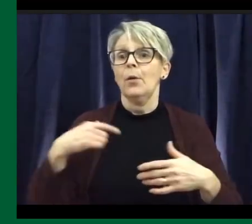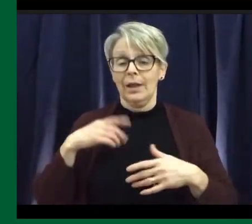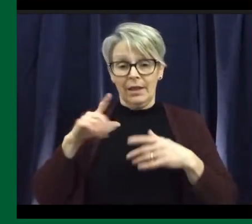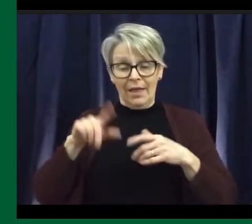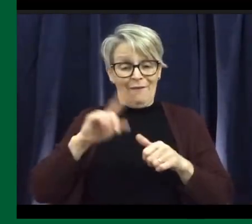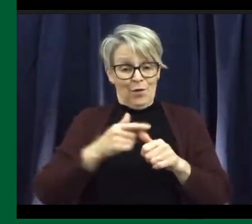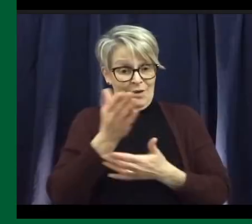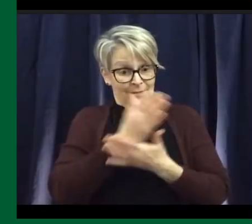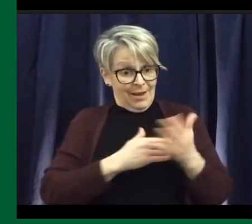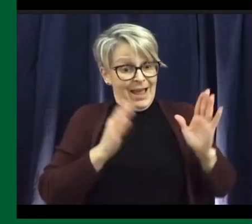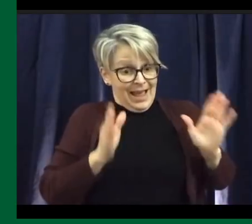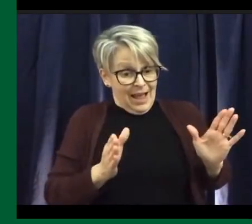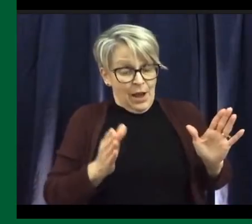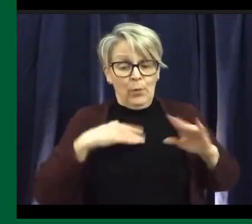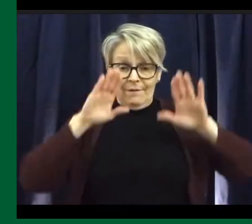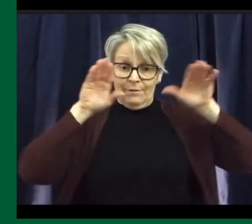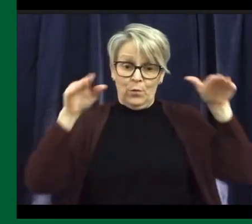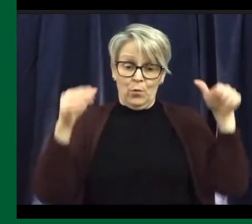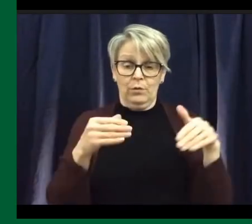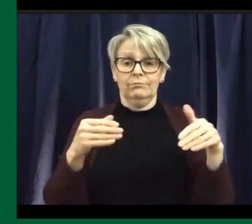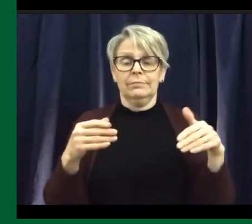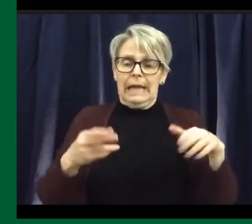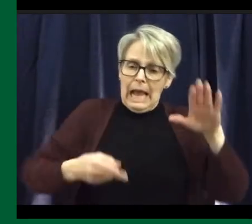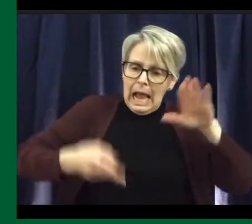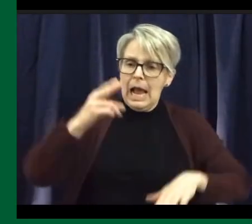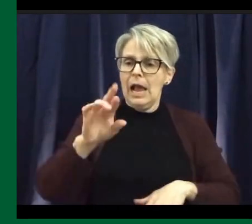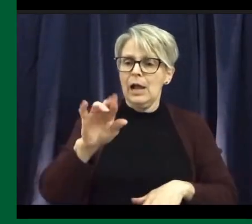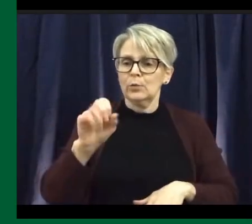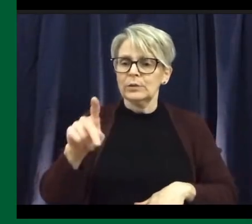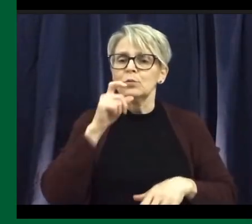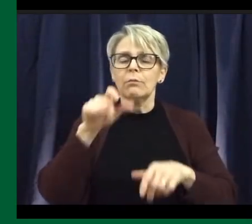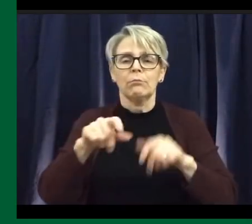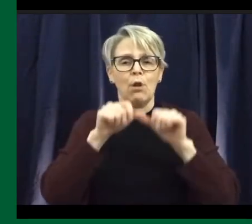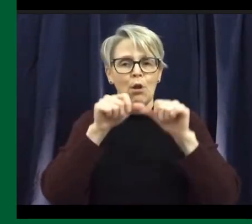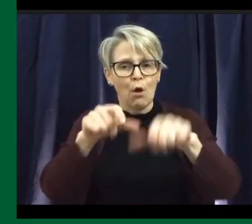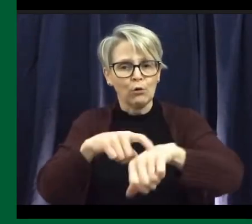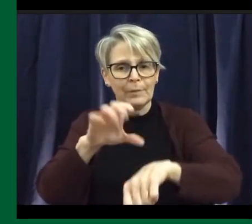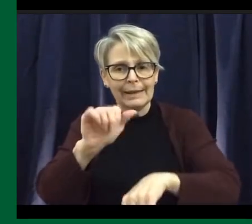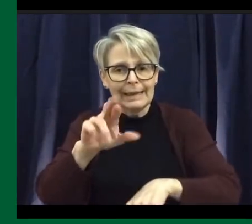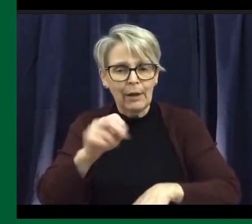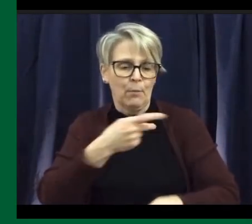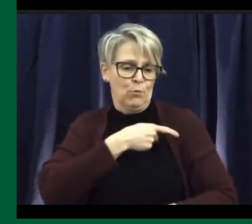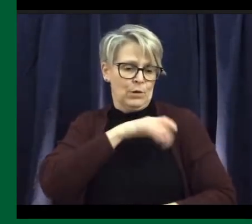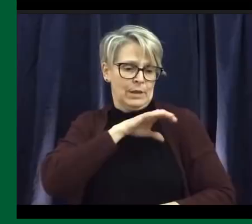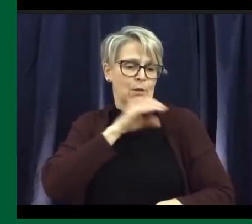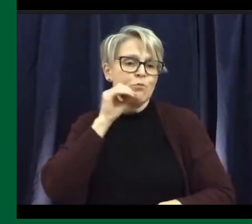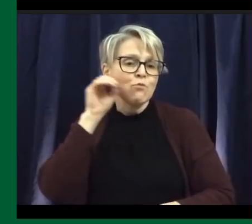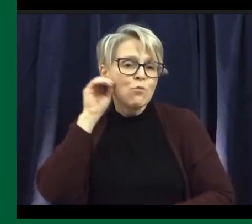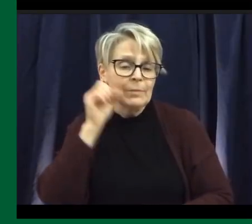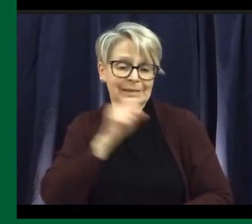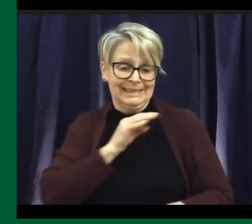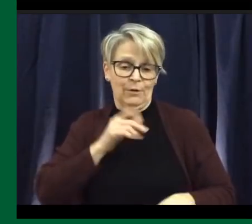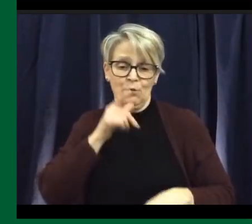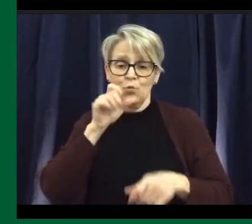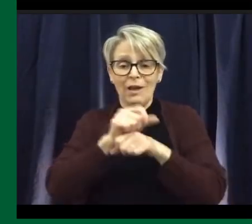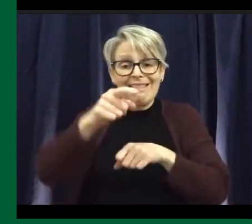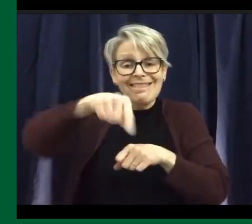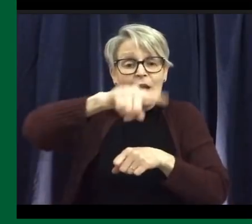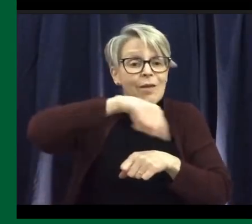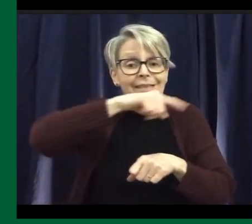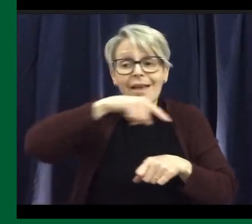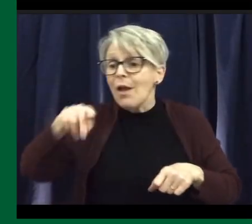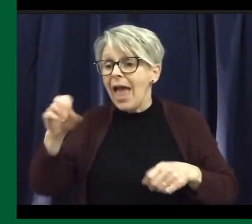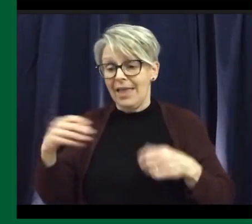been focusing on the most high-risk individuals, long-term care, personal care homes, the staff that work within them, and a priority group of